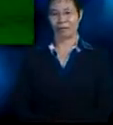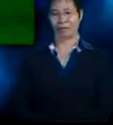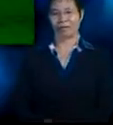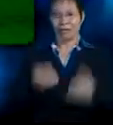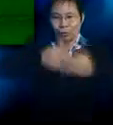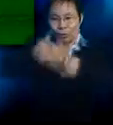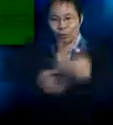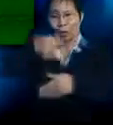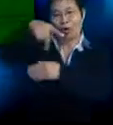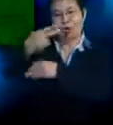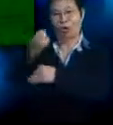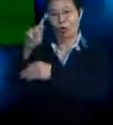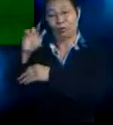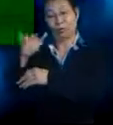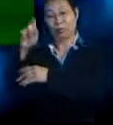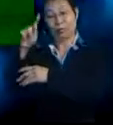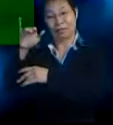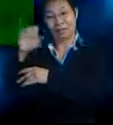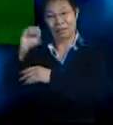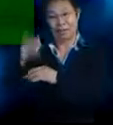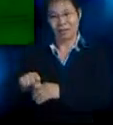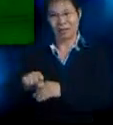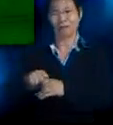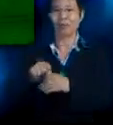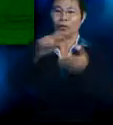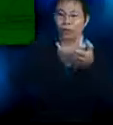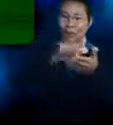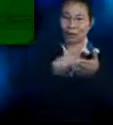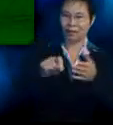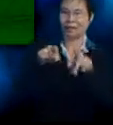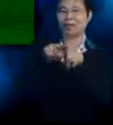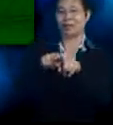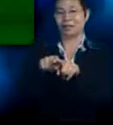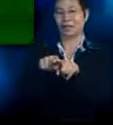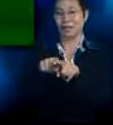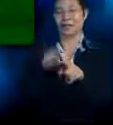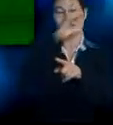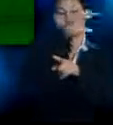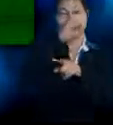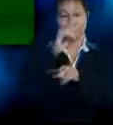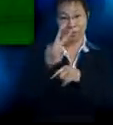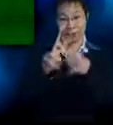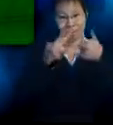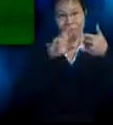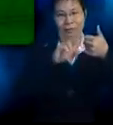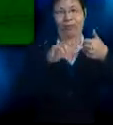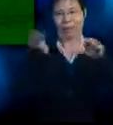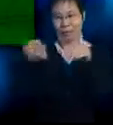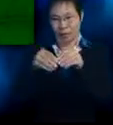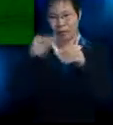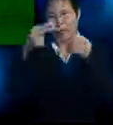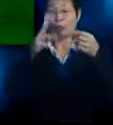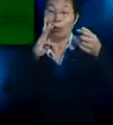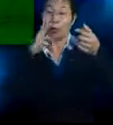The process of photosynthesis can be written as the equation: carbon dioxide plus